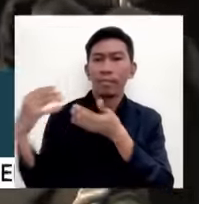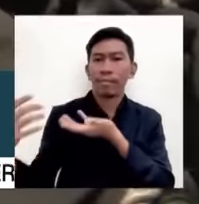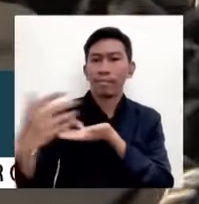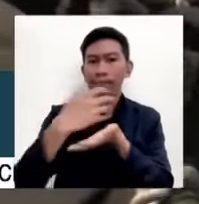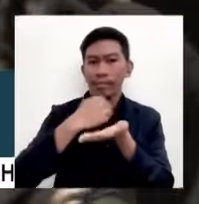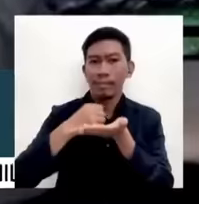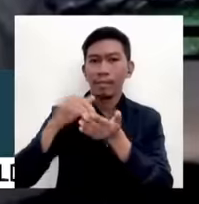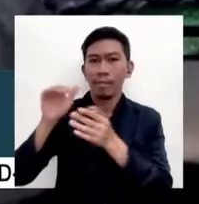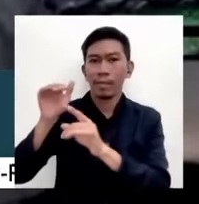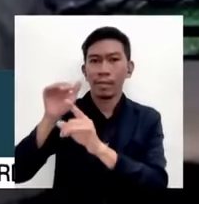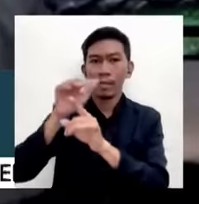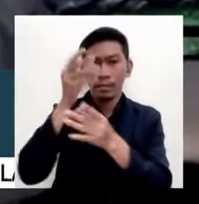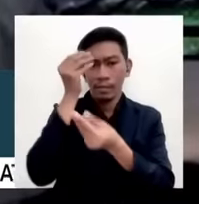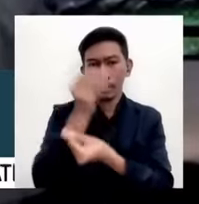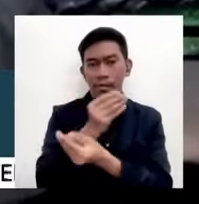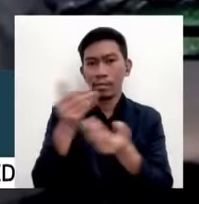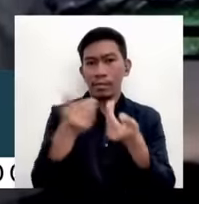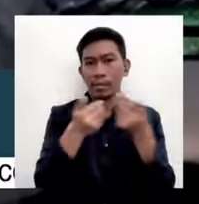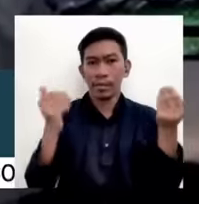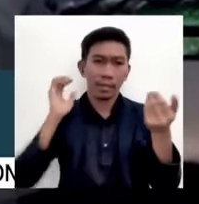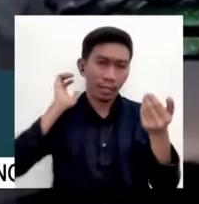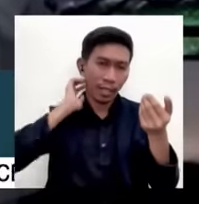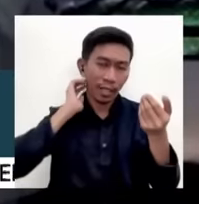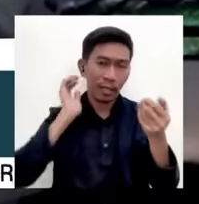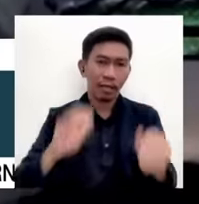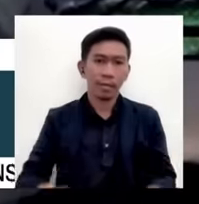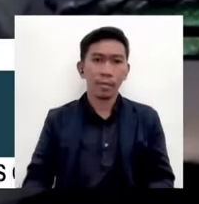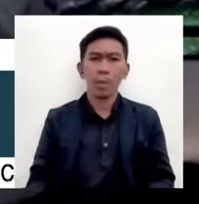Mindanao. Walang gulo, definitely.